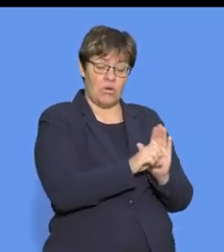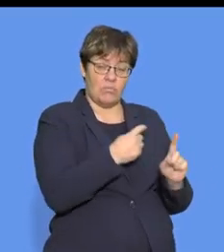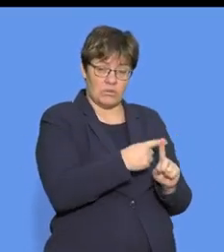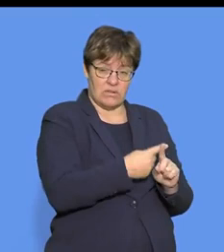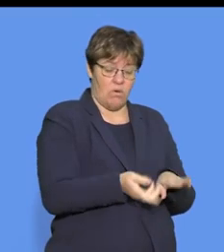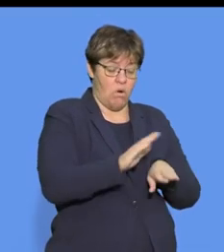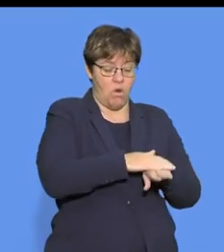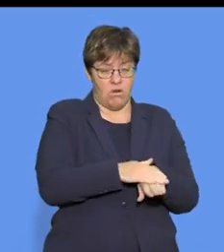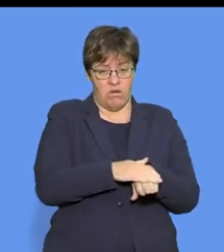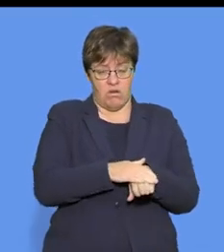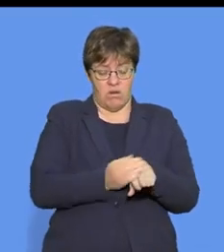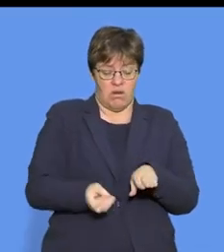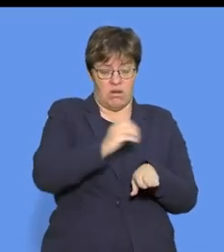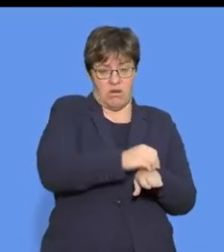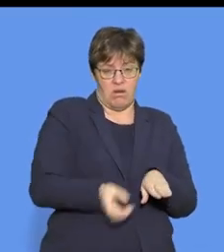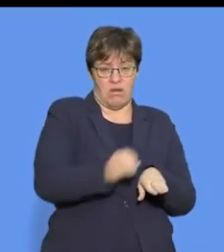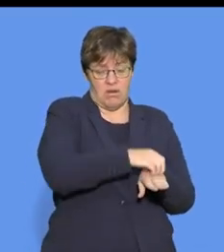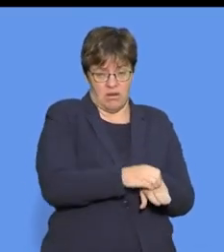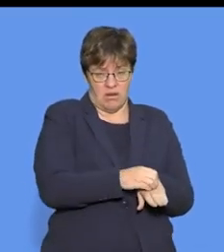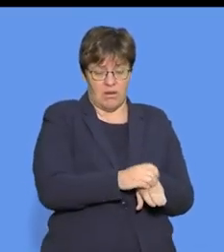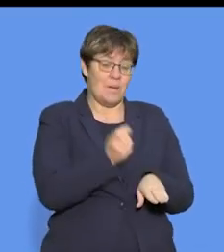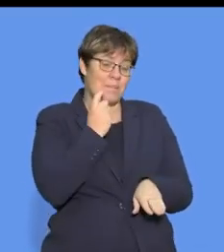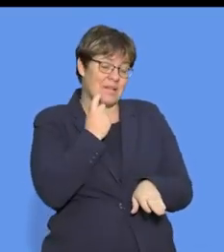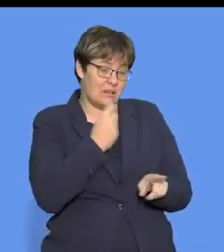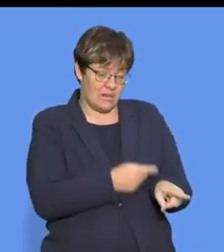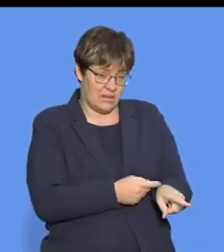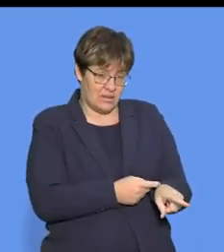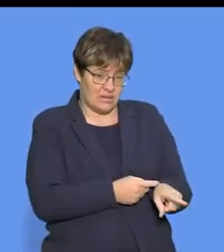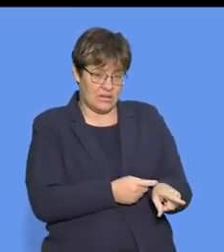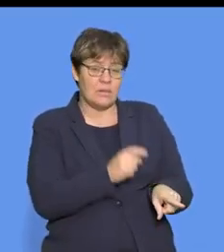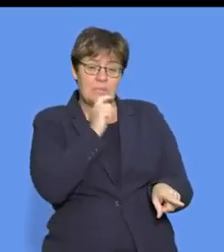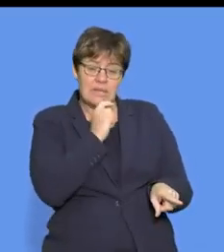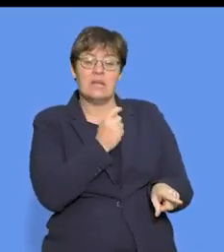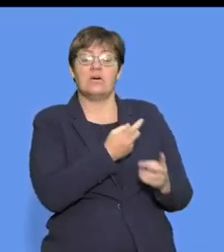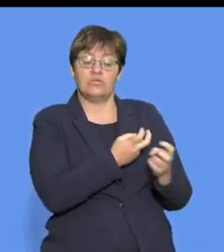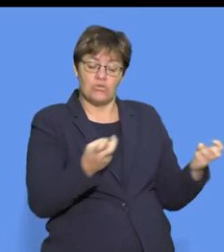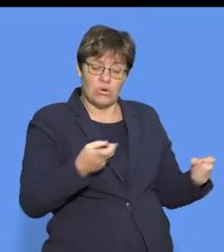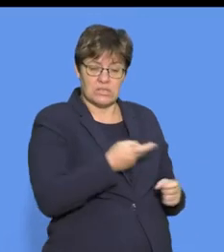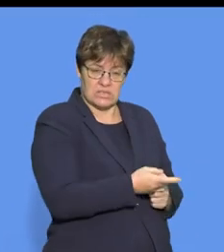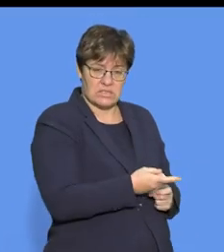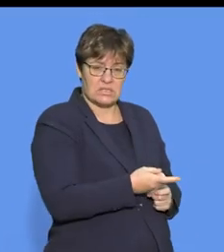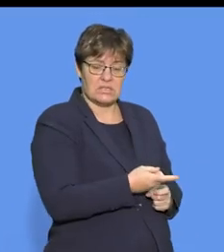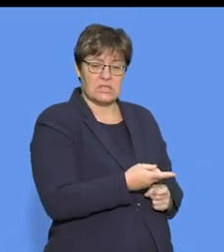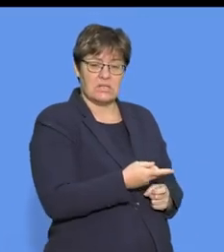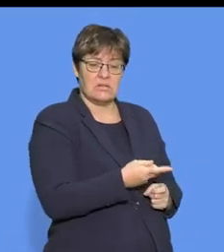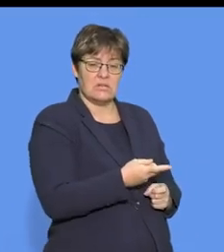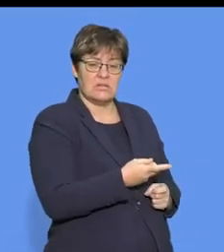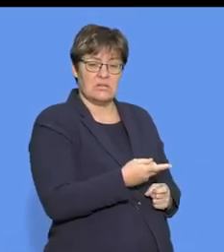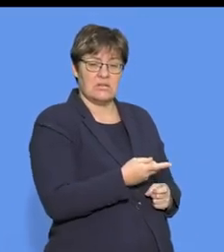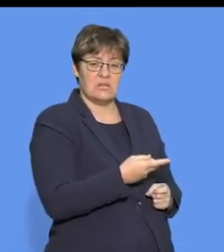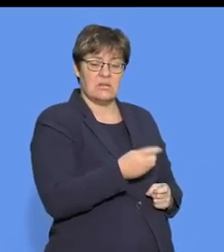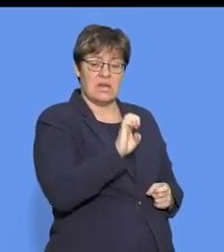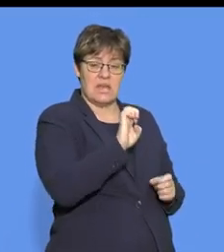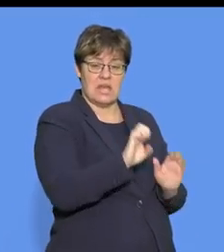deposited onto the metal. That means that this electrode now becomes the source of